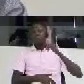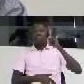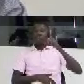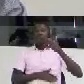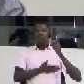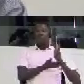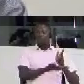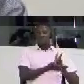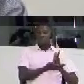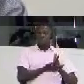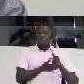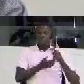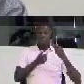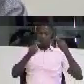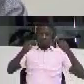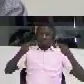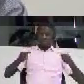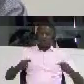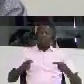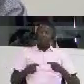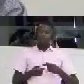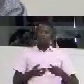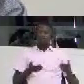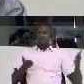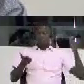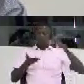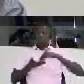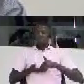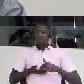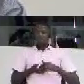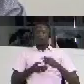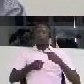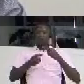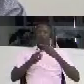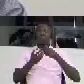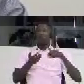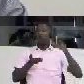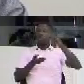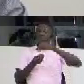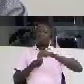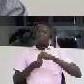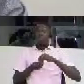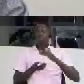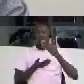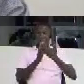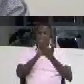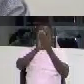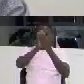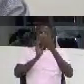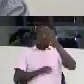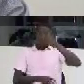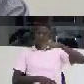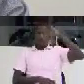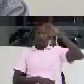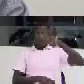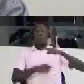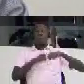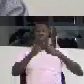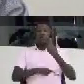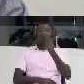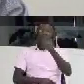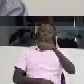testified, bringing the total number of witnesses to testify before the Commission to